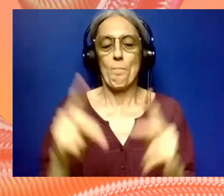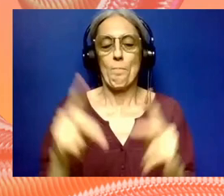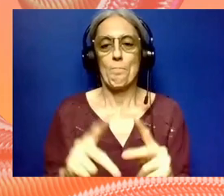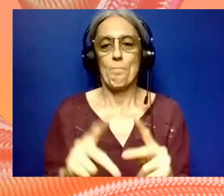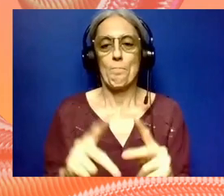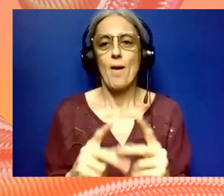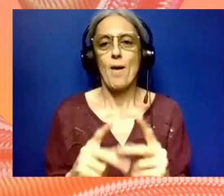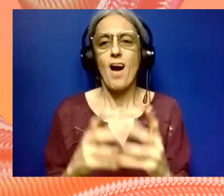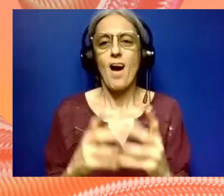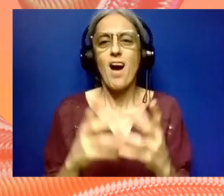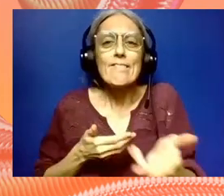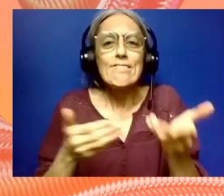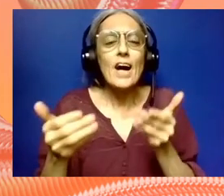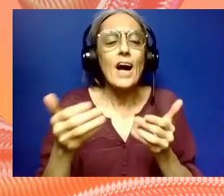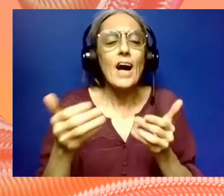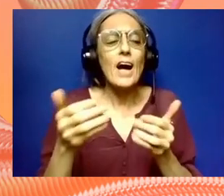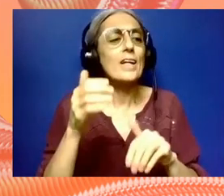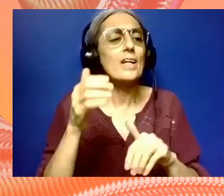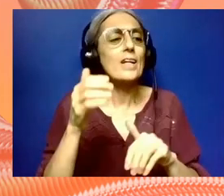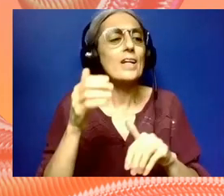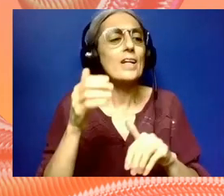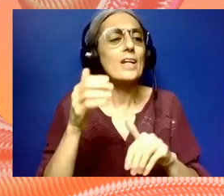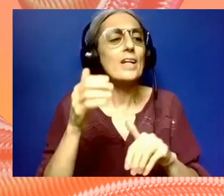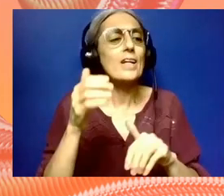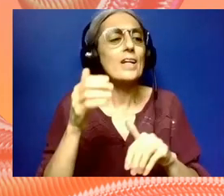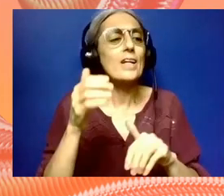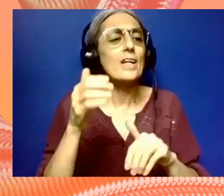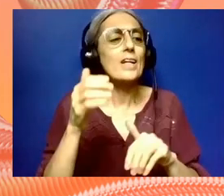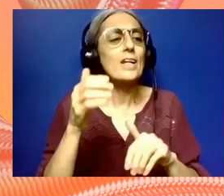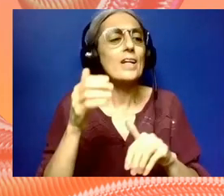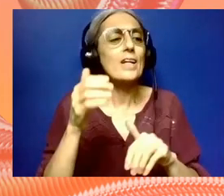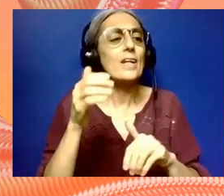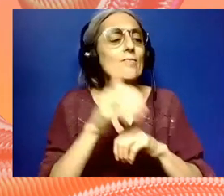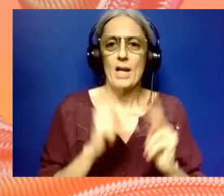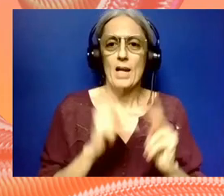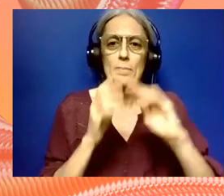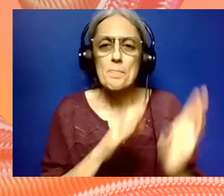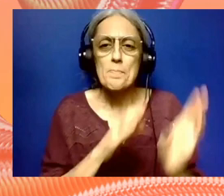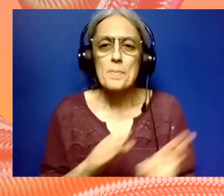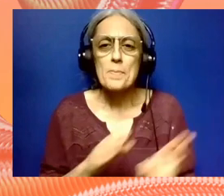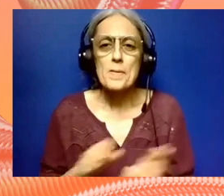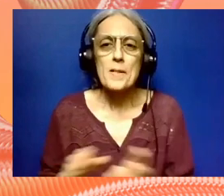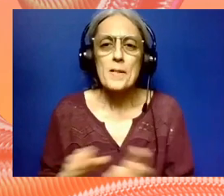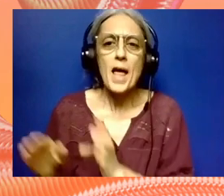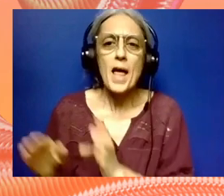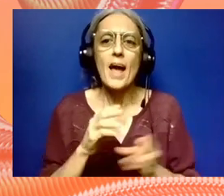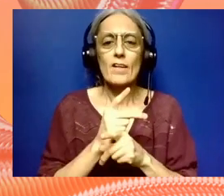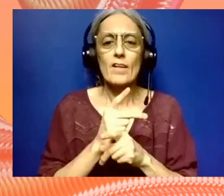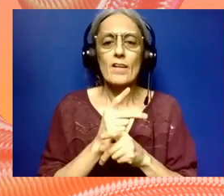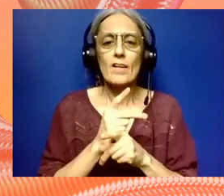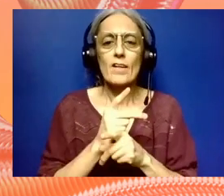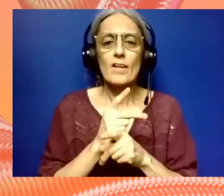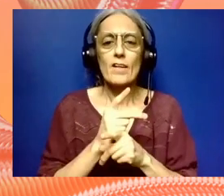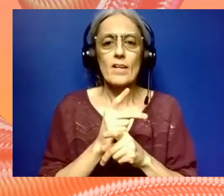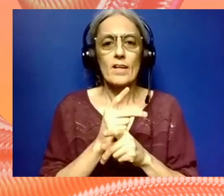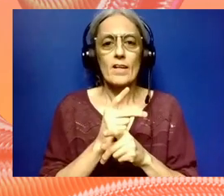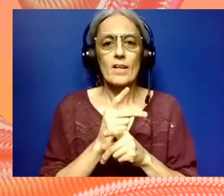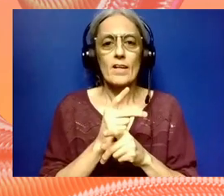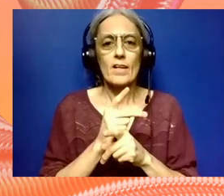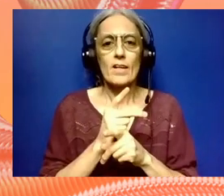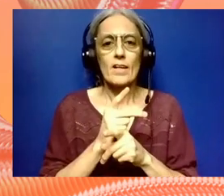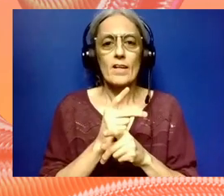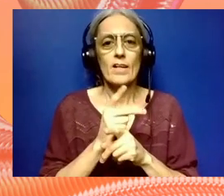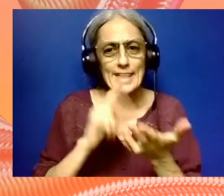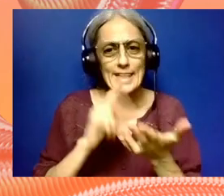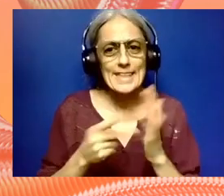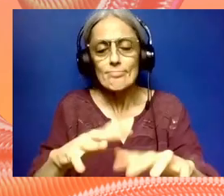intentional care put into the space. It was just, yeah. And so I'm always thinking, like, how do we do that? I have so much anger